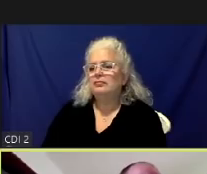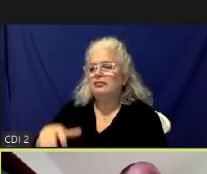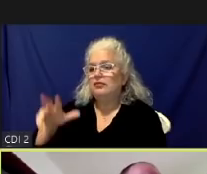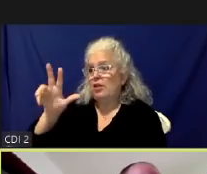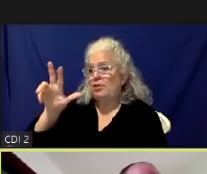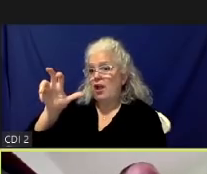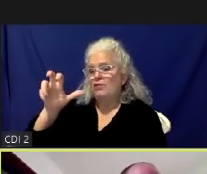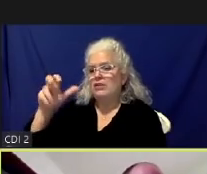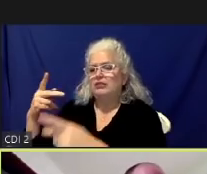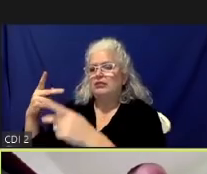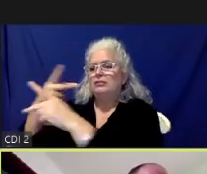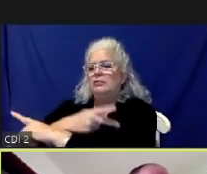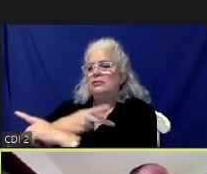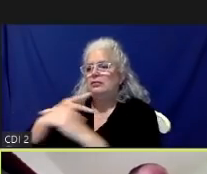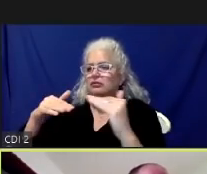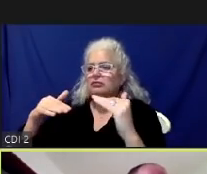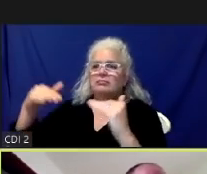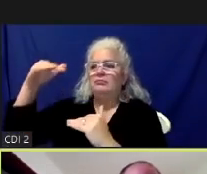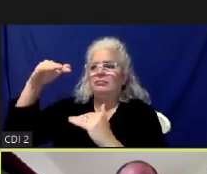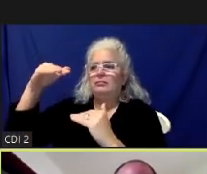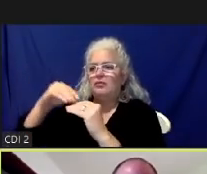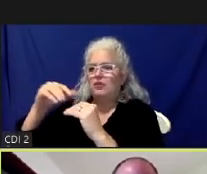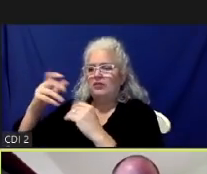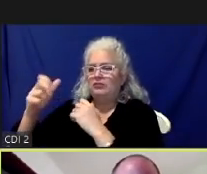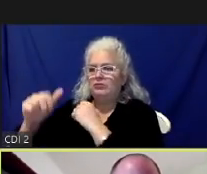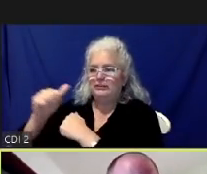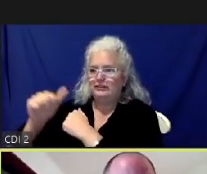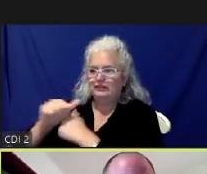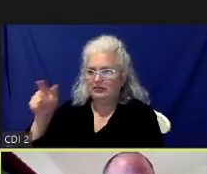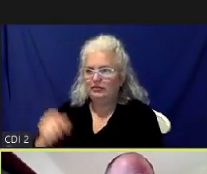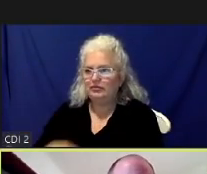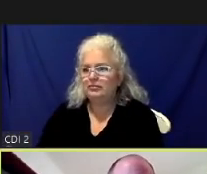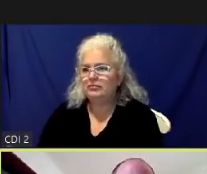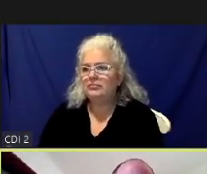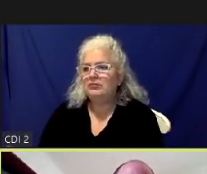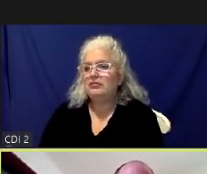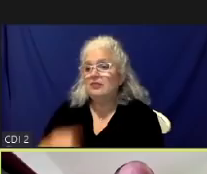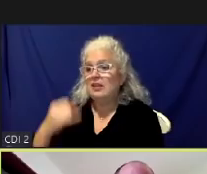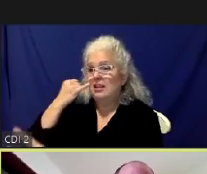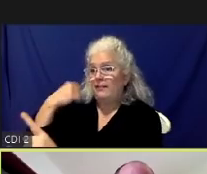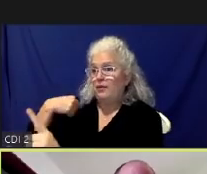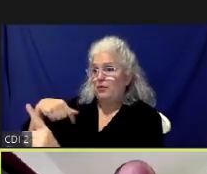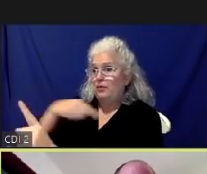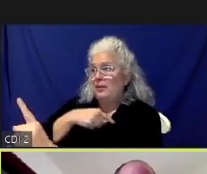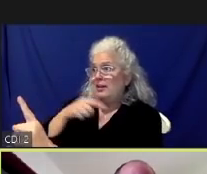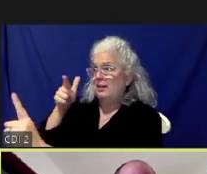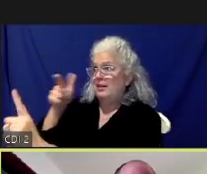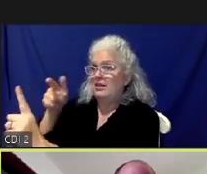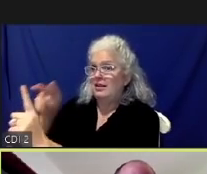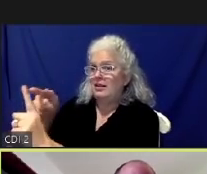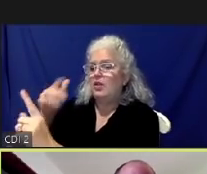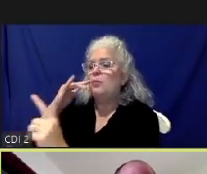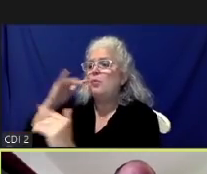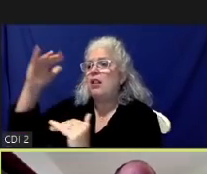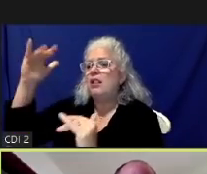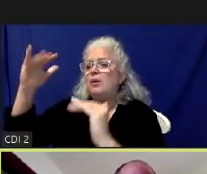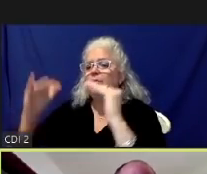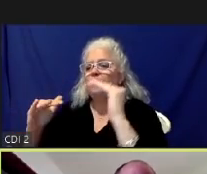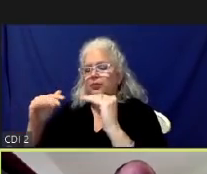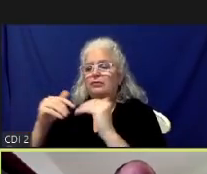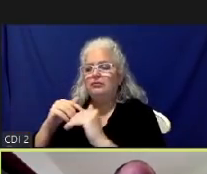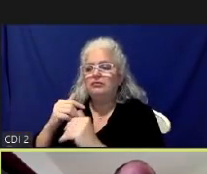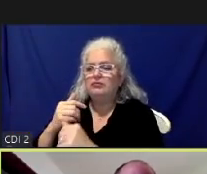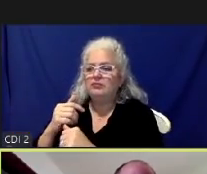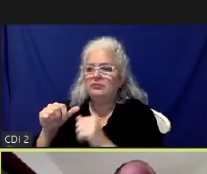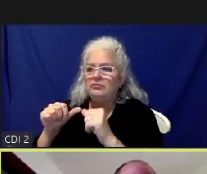over 75 in comparison to those that are less than 50. So, I don't know about the other folks on this line, but that